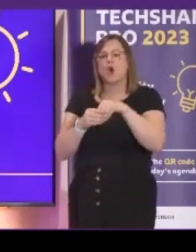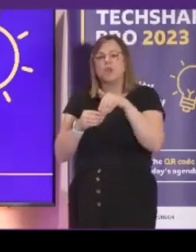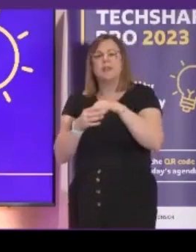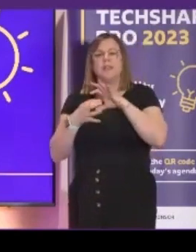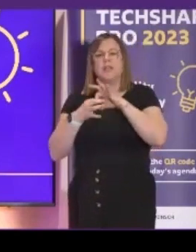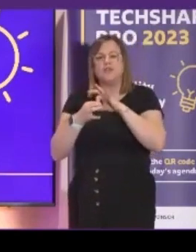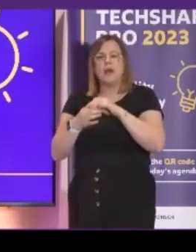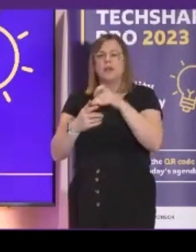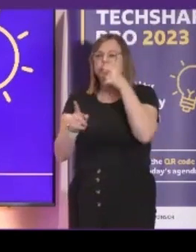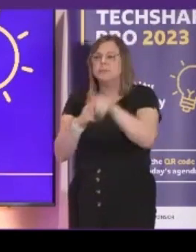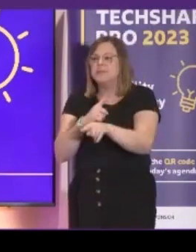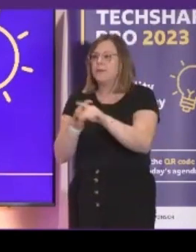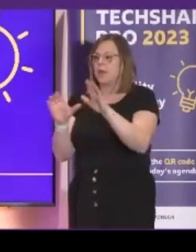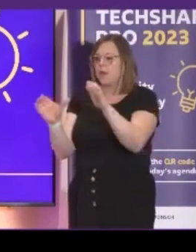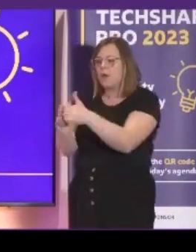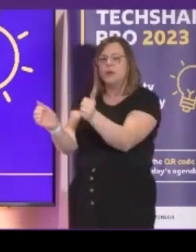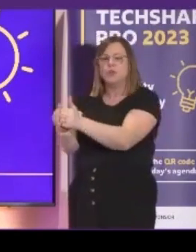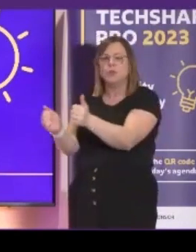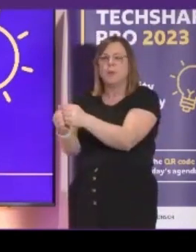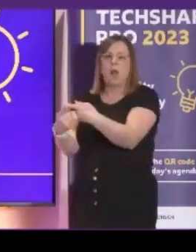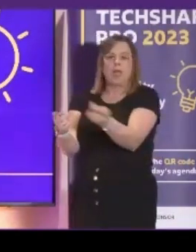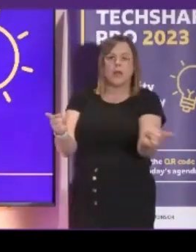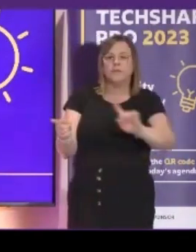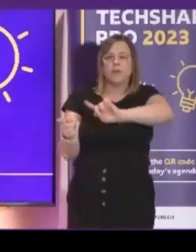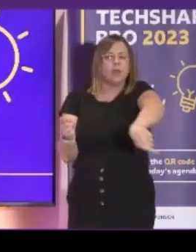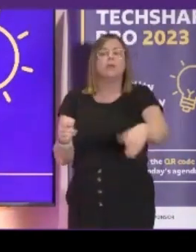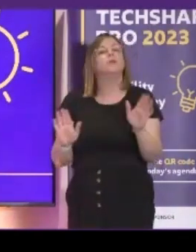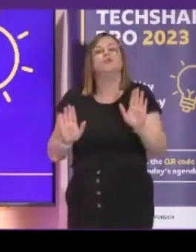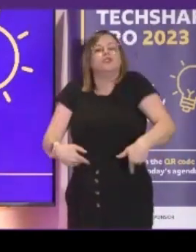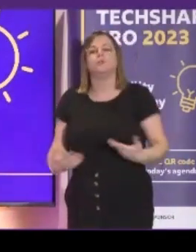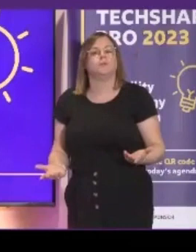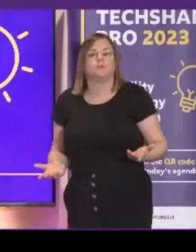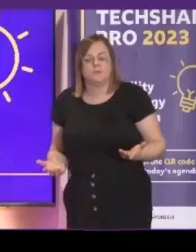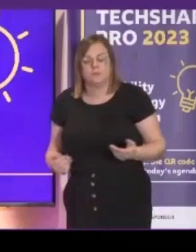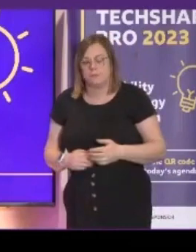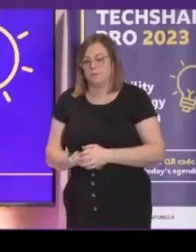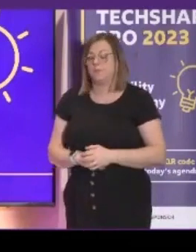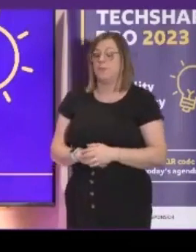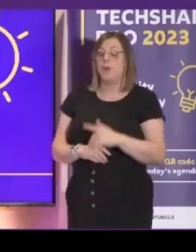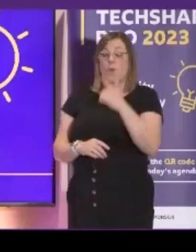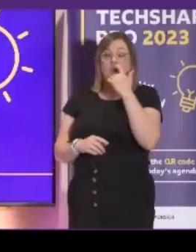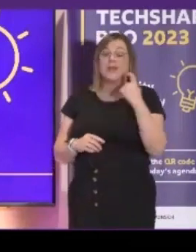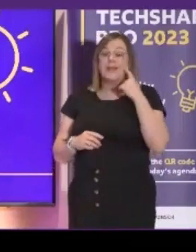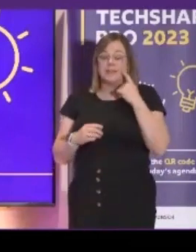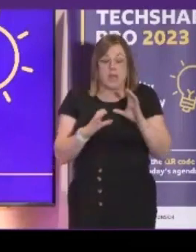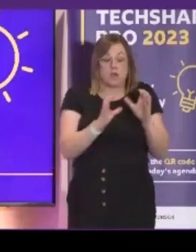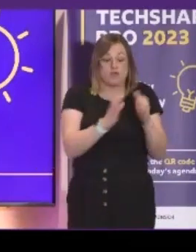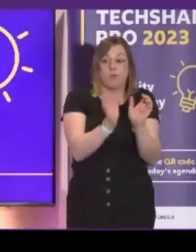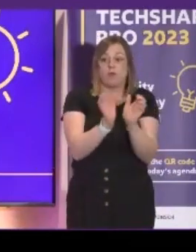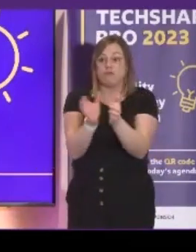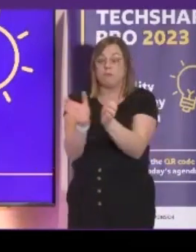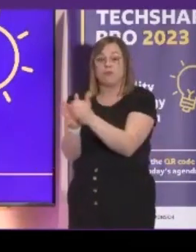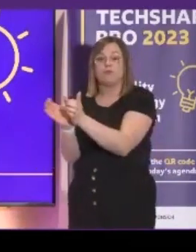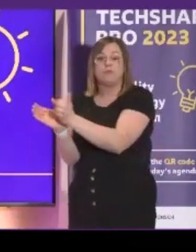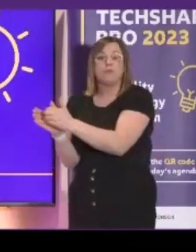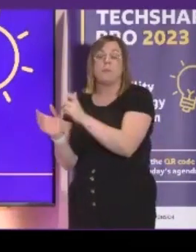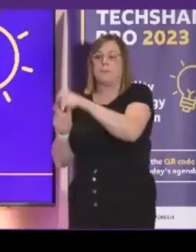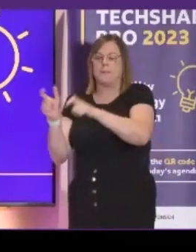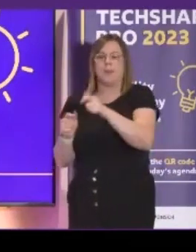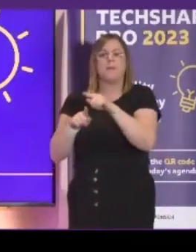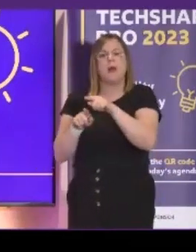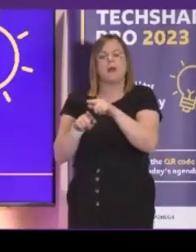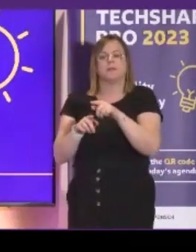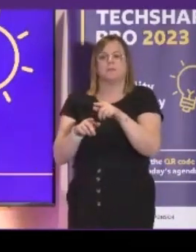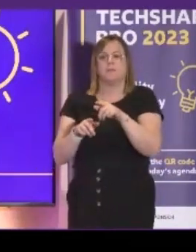available to certain user groups. We can easily pigeonhole user groups, but everyone's access needs